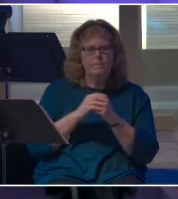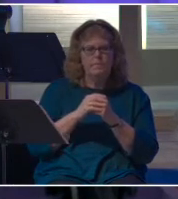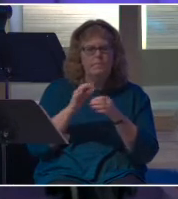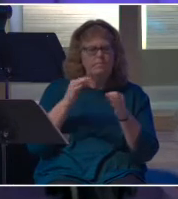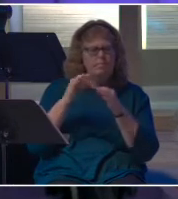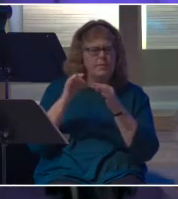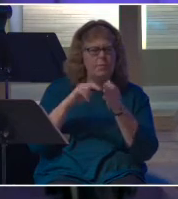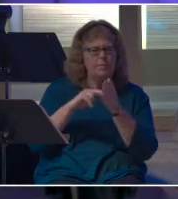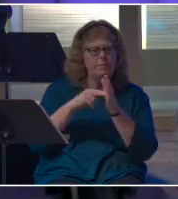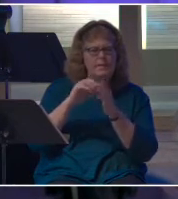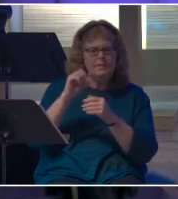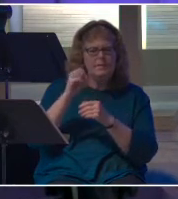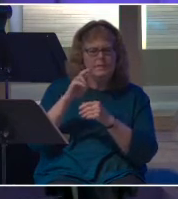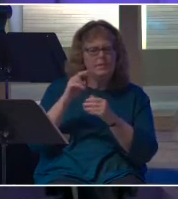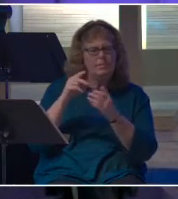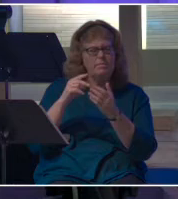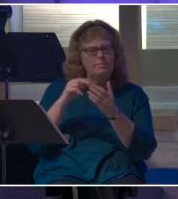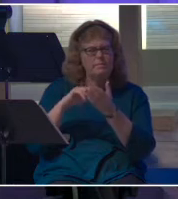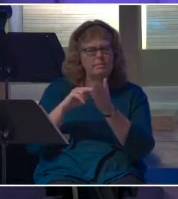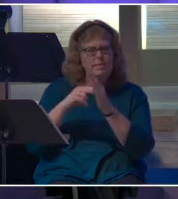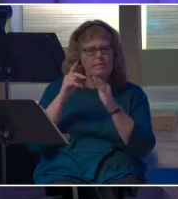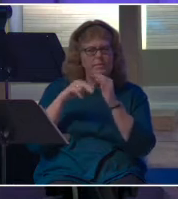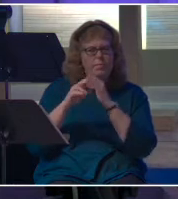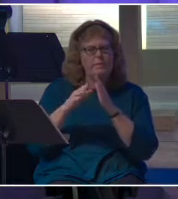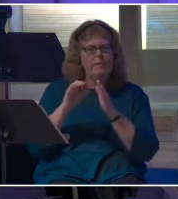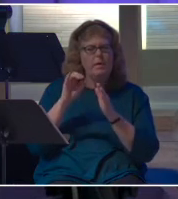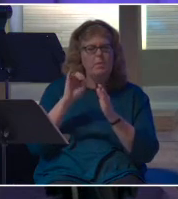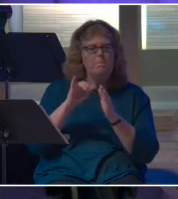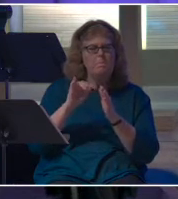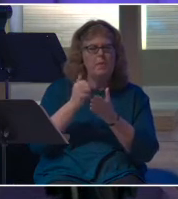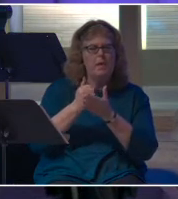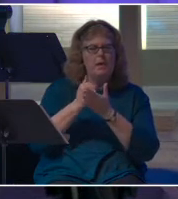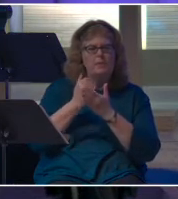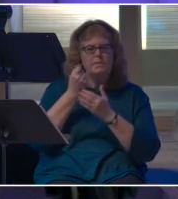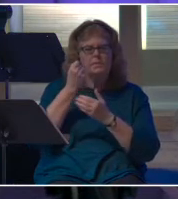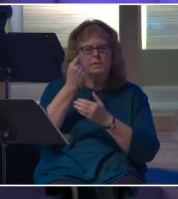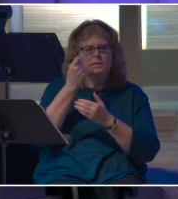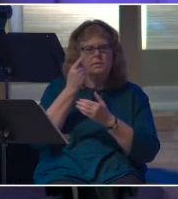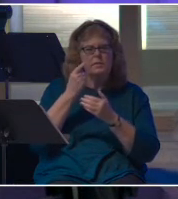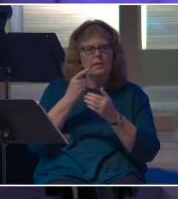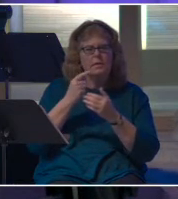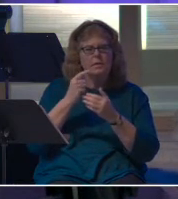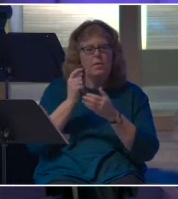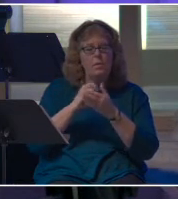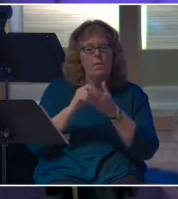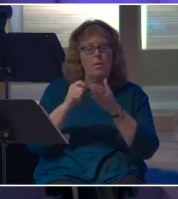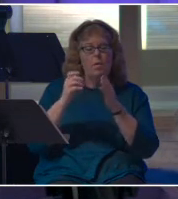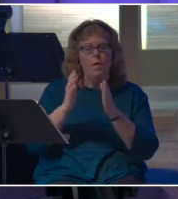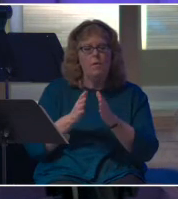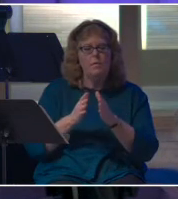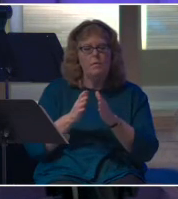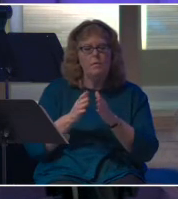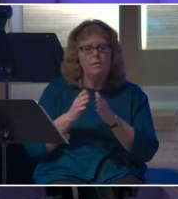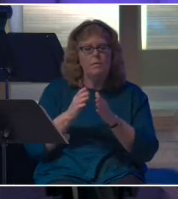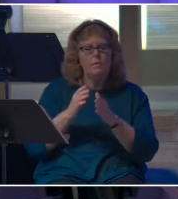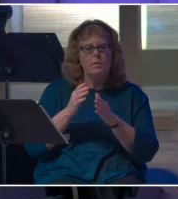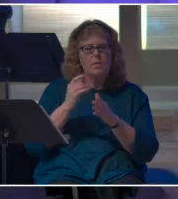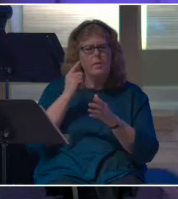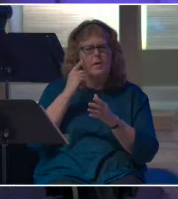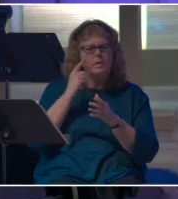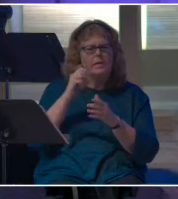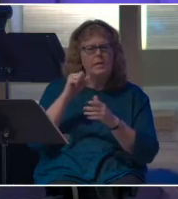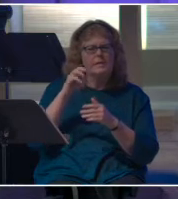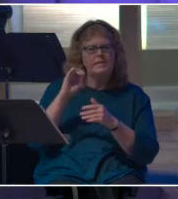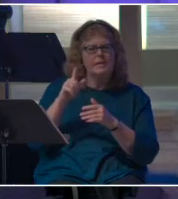what a seer is, that it was a prophet. This helps us understand that the author of what I think is